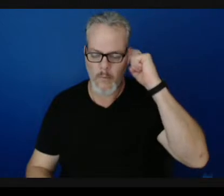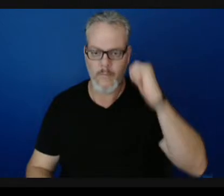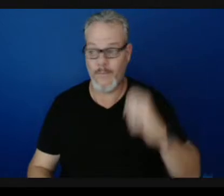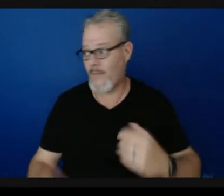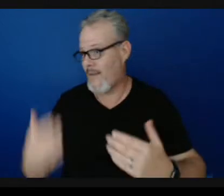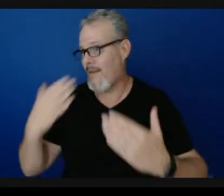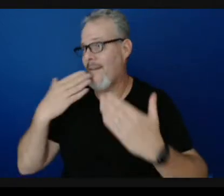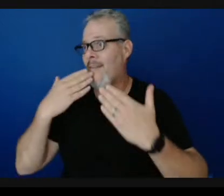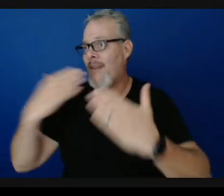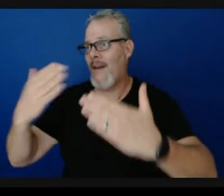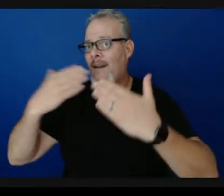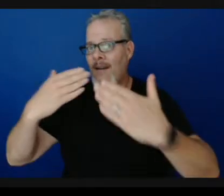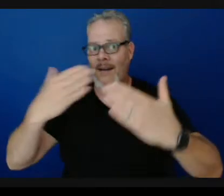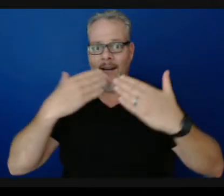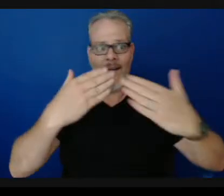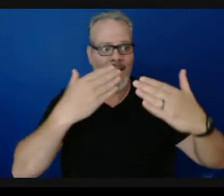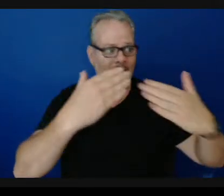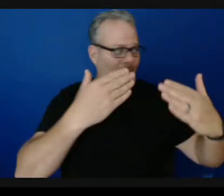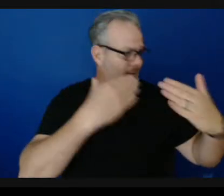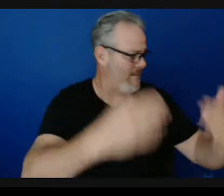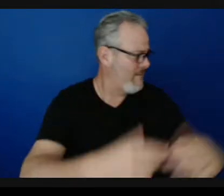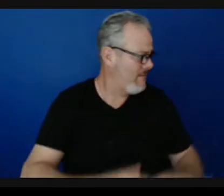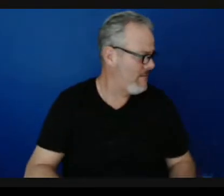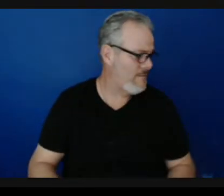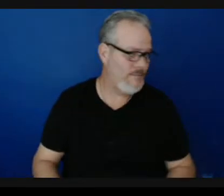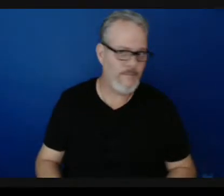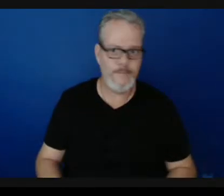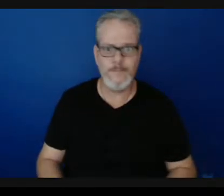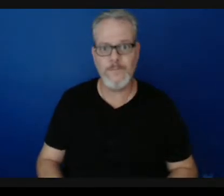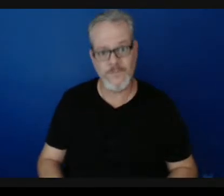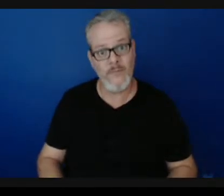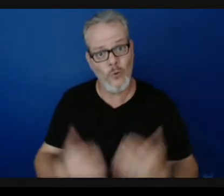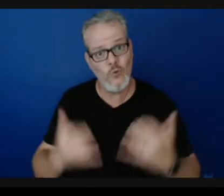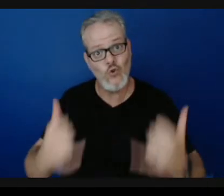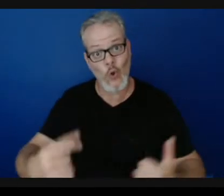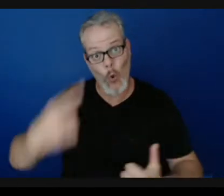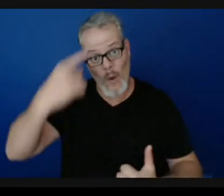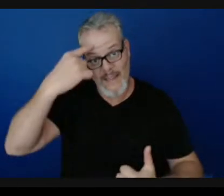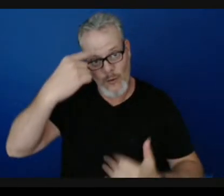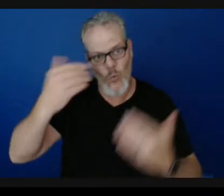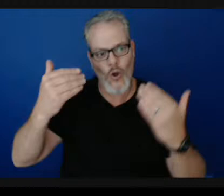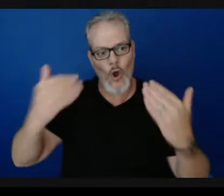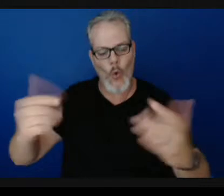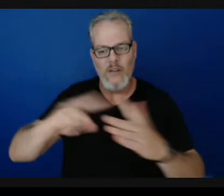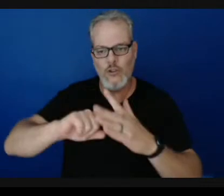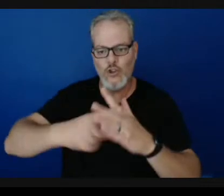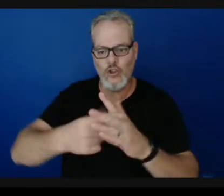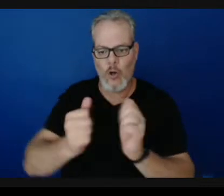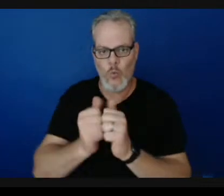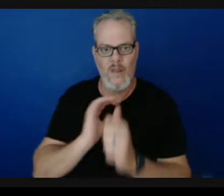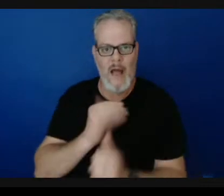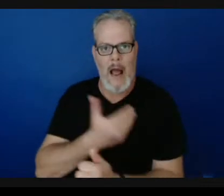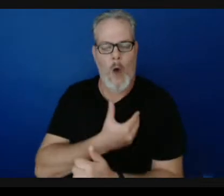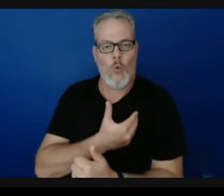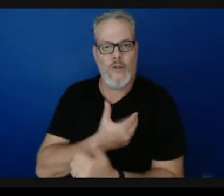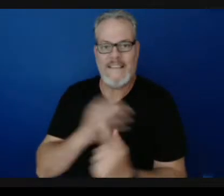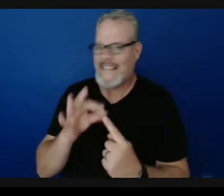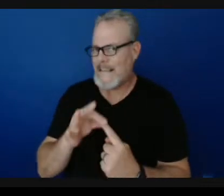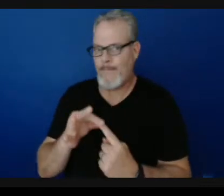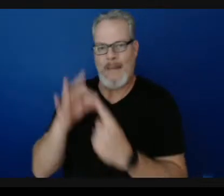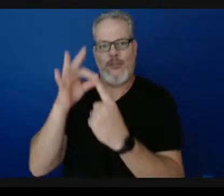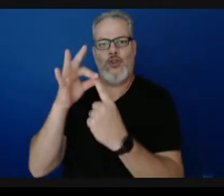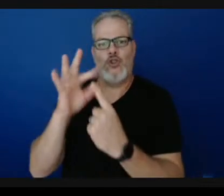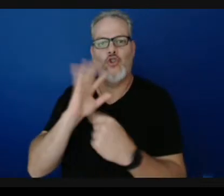everybody. And with that, I think we can go ahead and get into part of our special. I think start with your